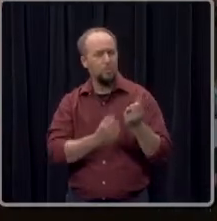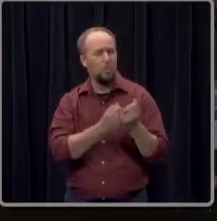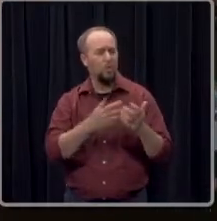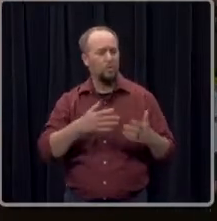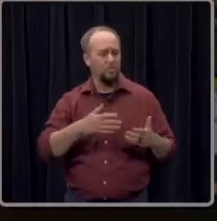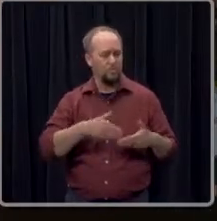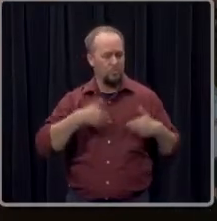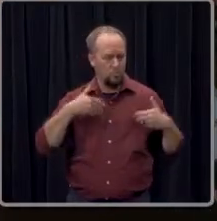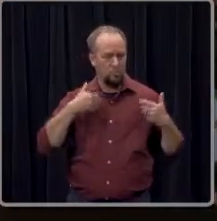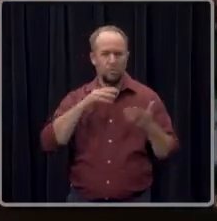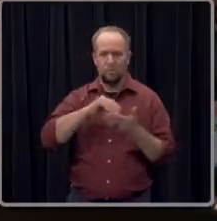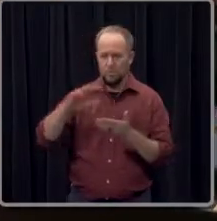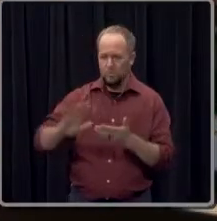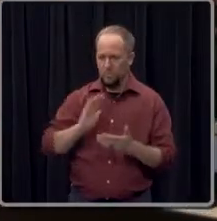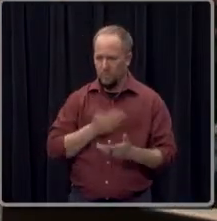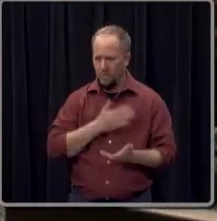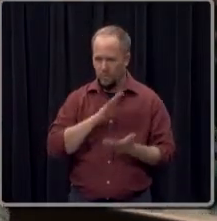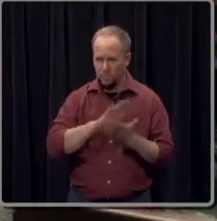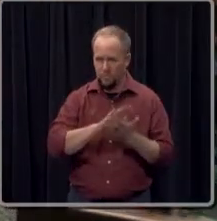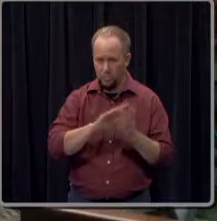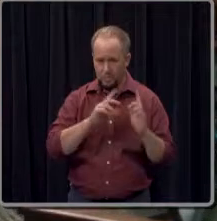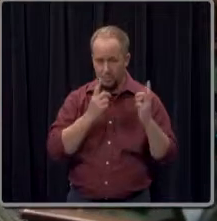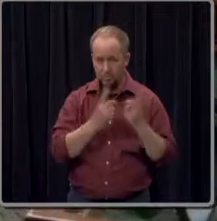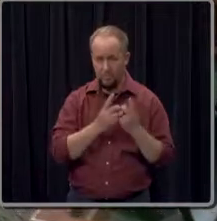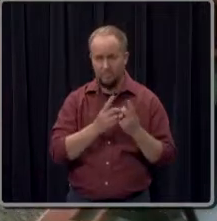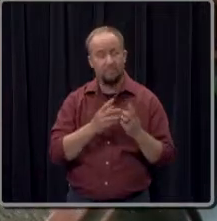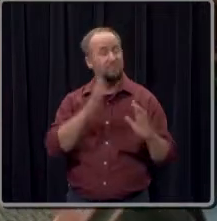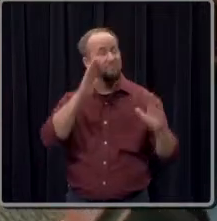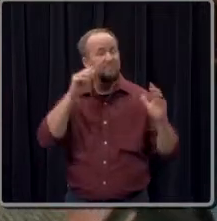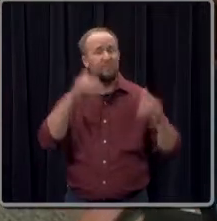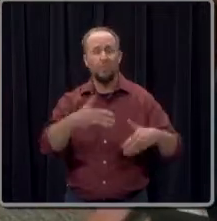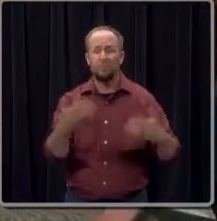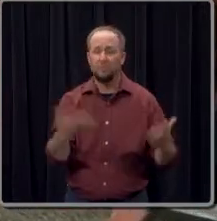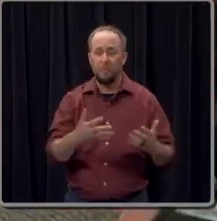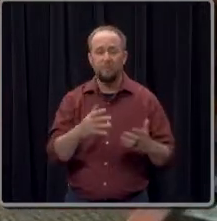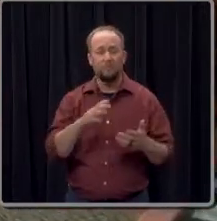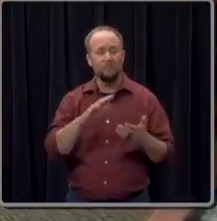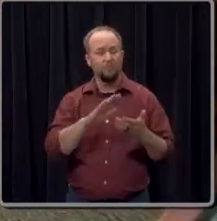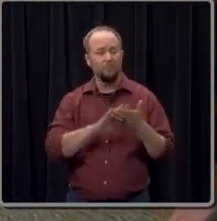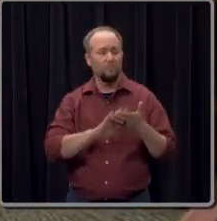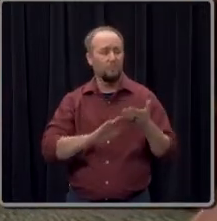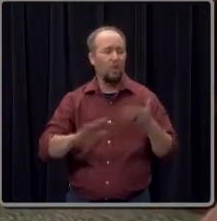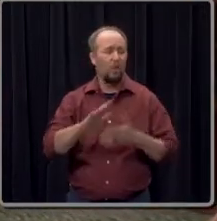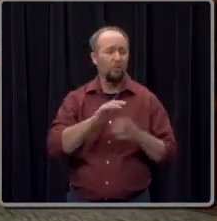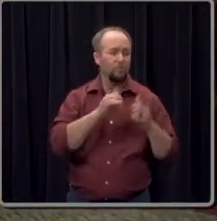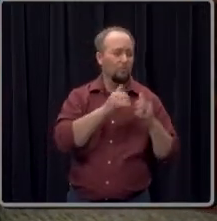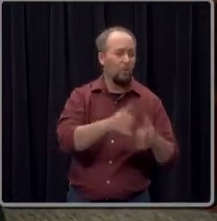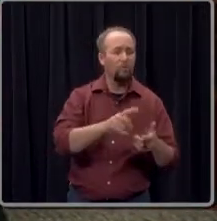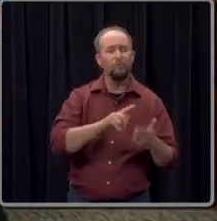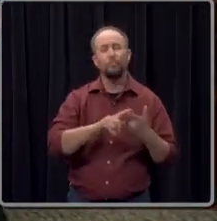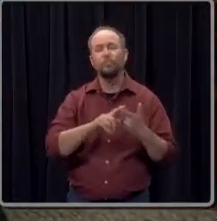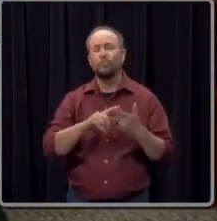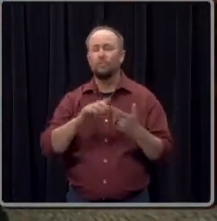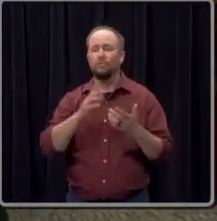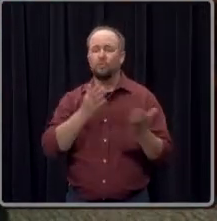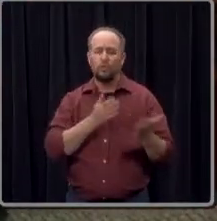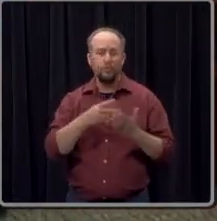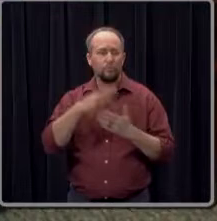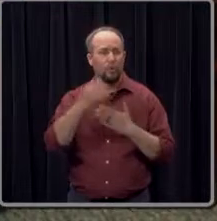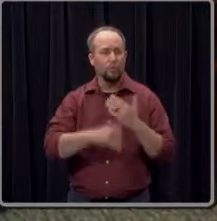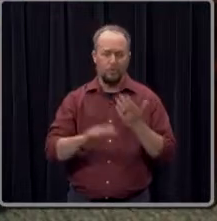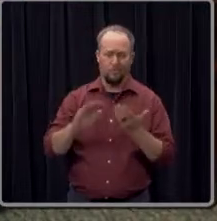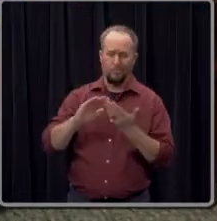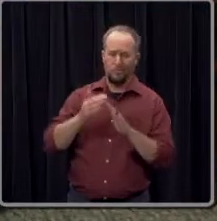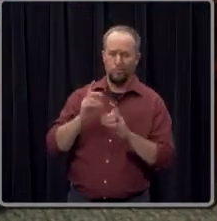in our school district. They focus on scholarships, service projects, and community grants.